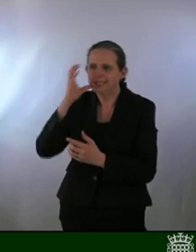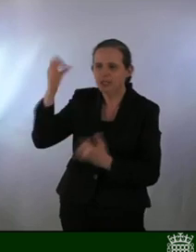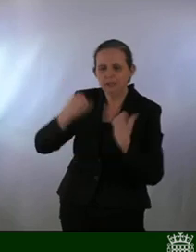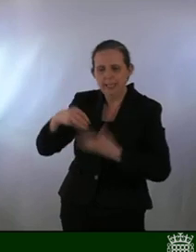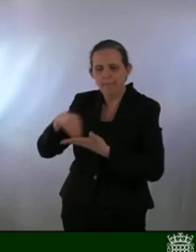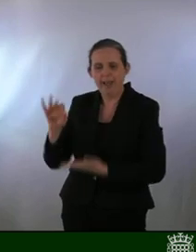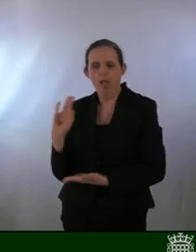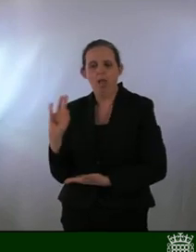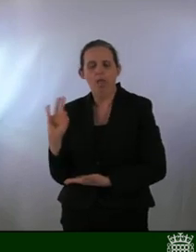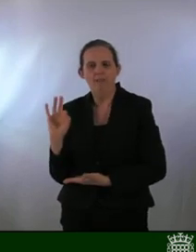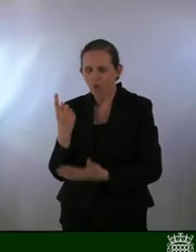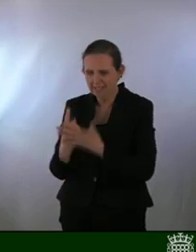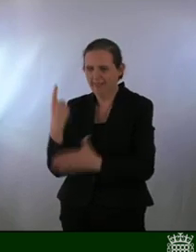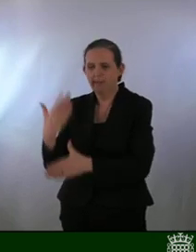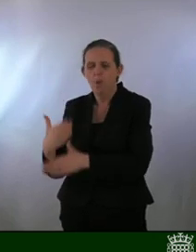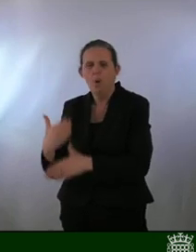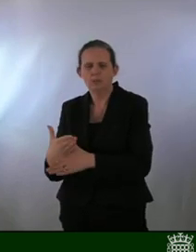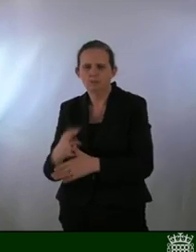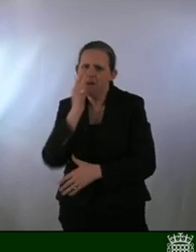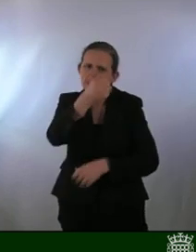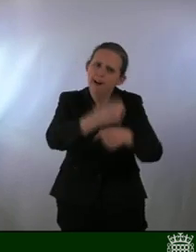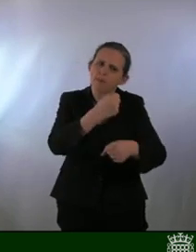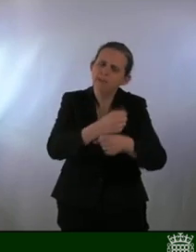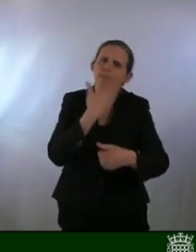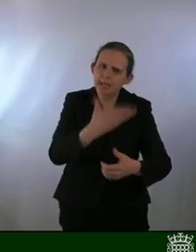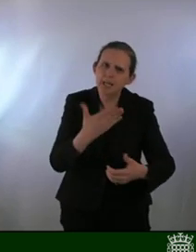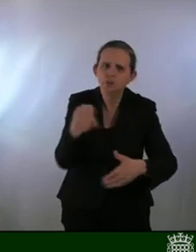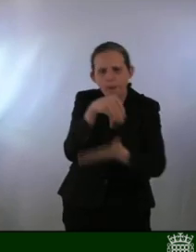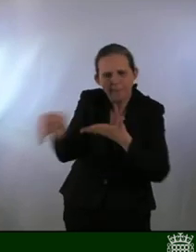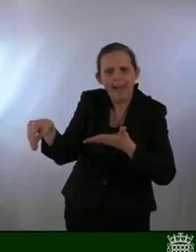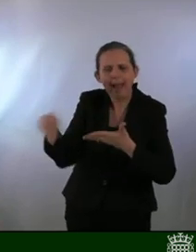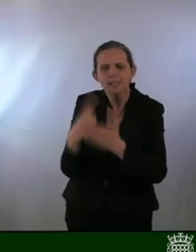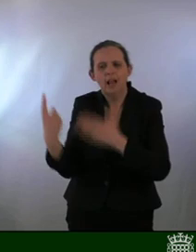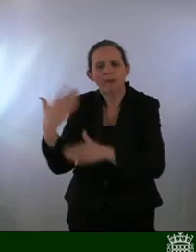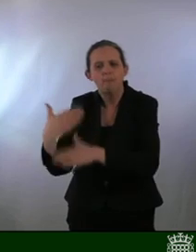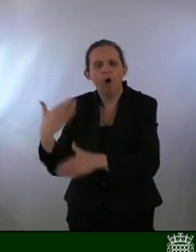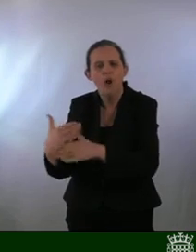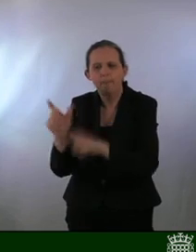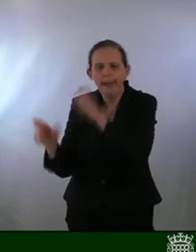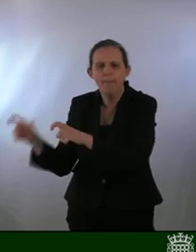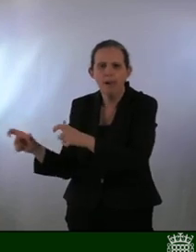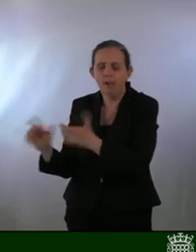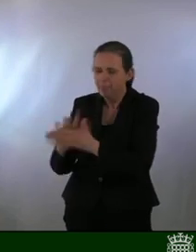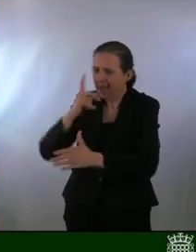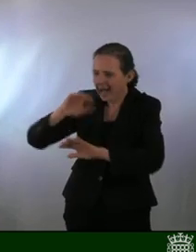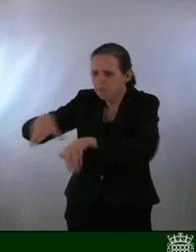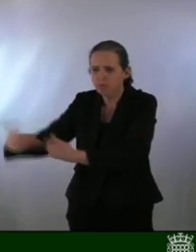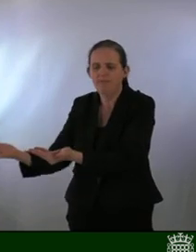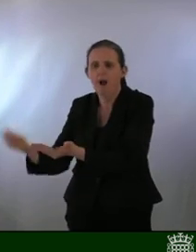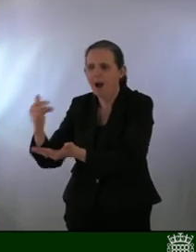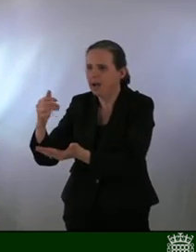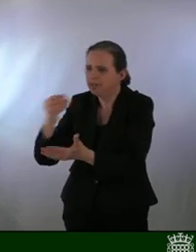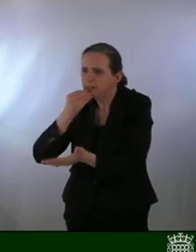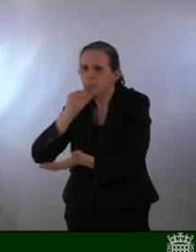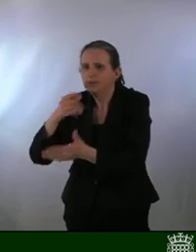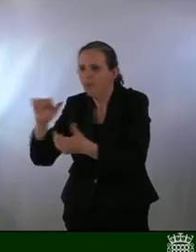statutory sick pay for the self-employed, paying statutory sick pay at a rate which enables them to put food on the table and pay the bills?